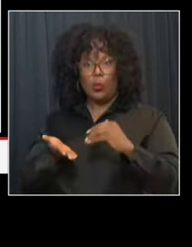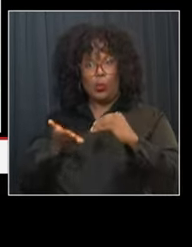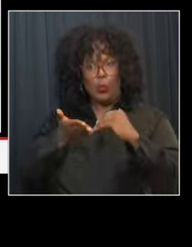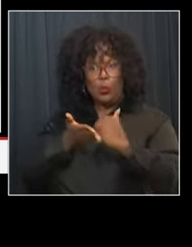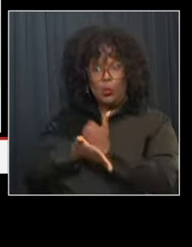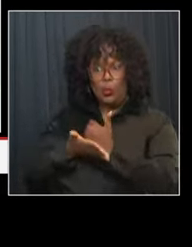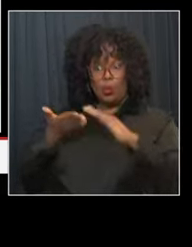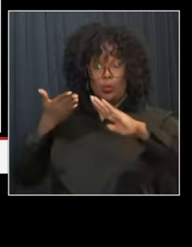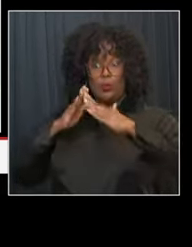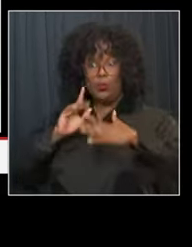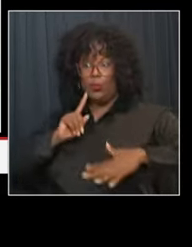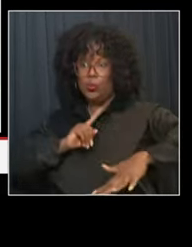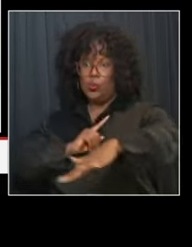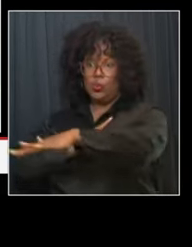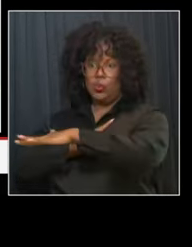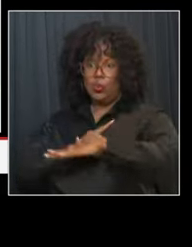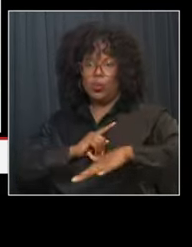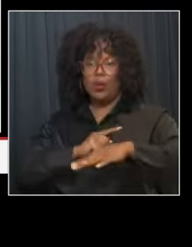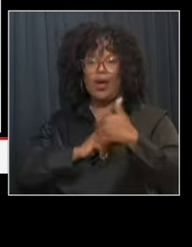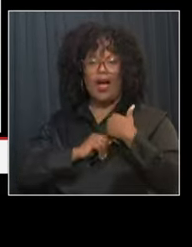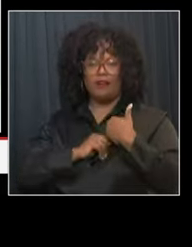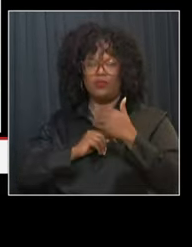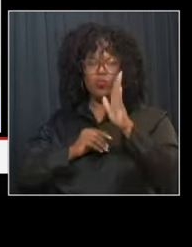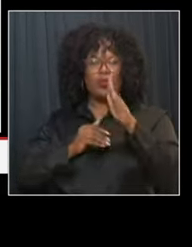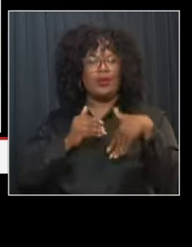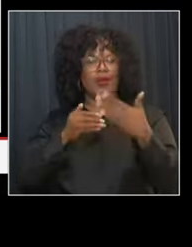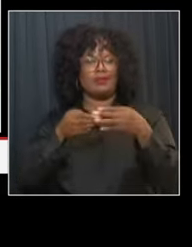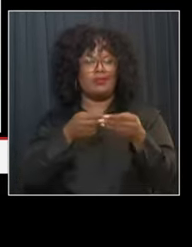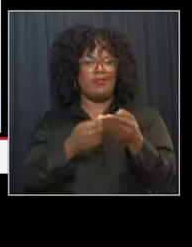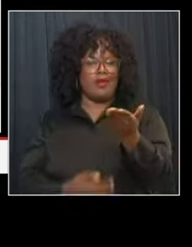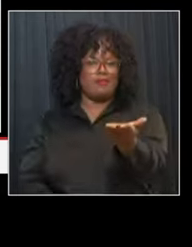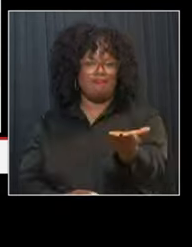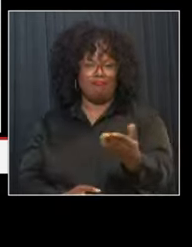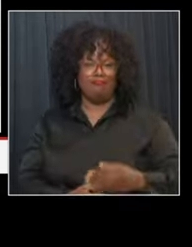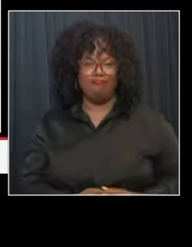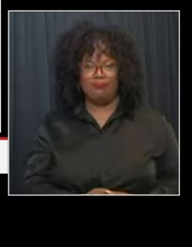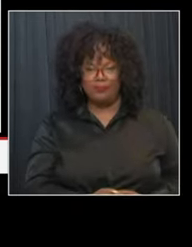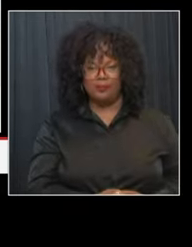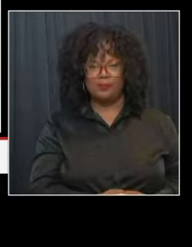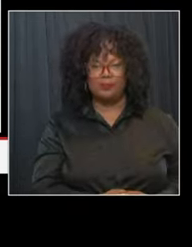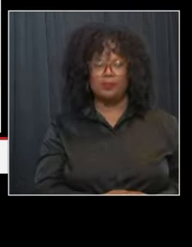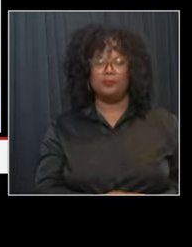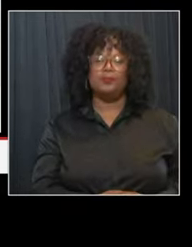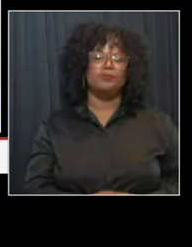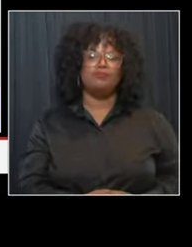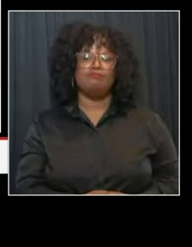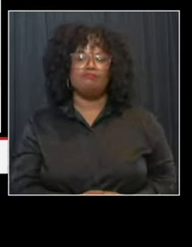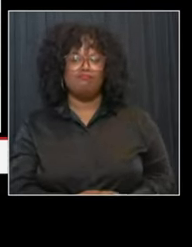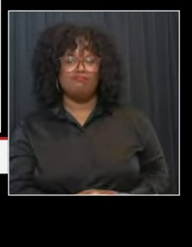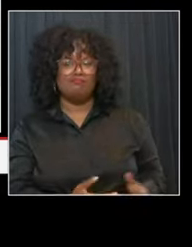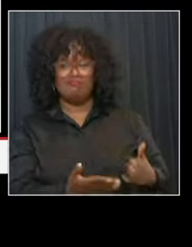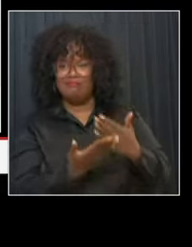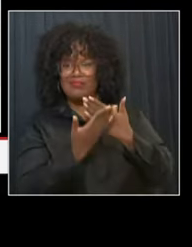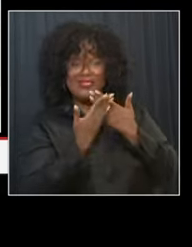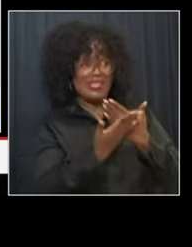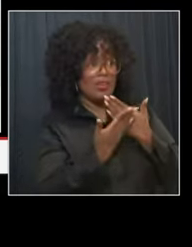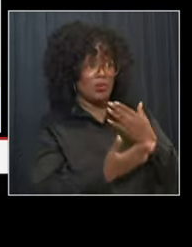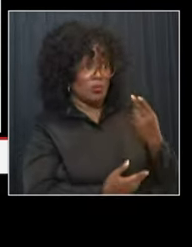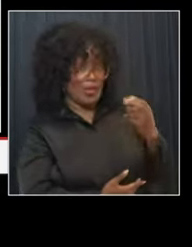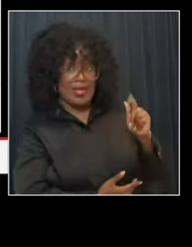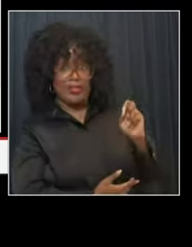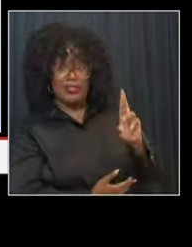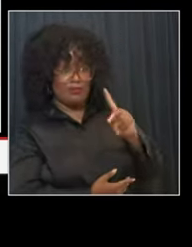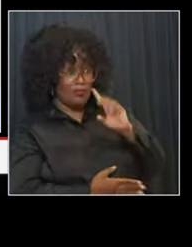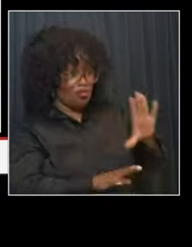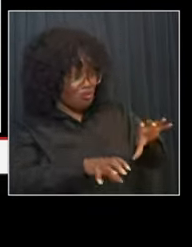Authority. I would like to thank Heather Wellington, Chair of the Board of the DC Housing Finance Agency and President